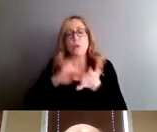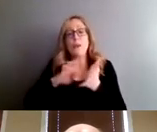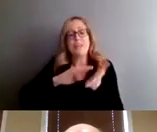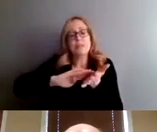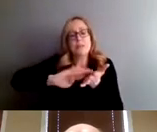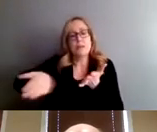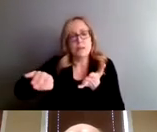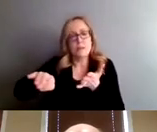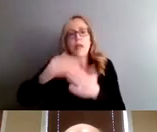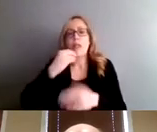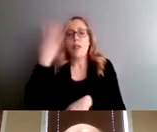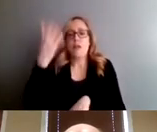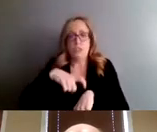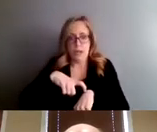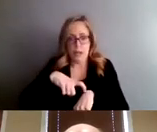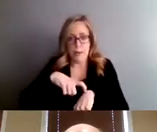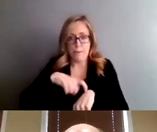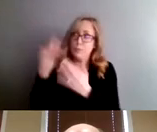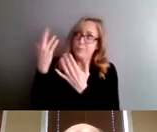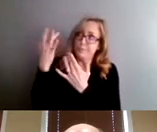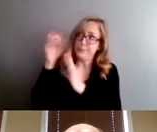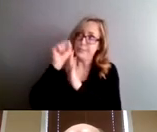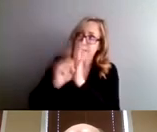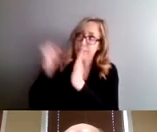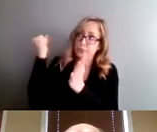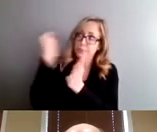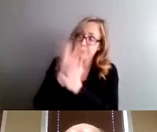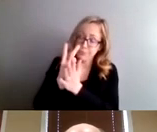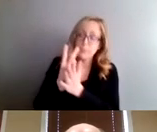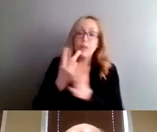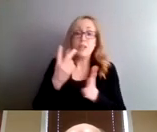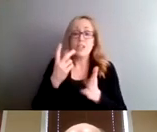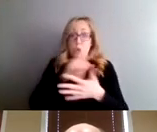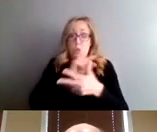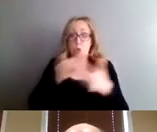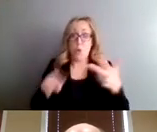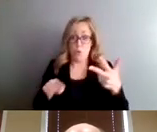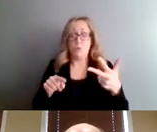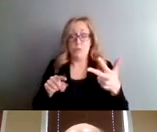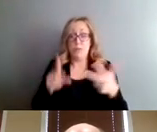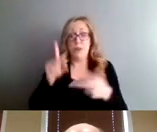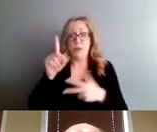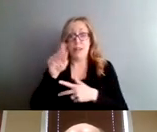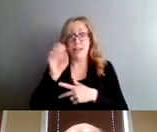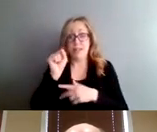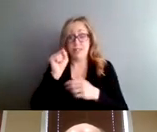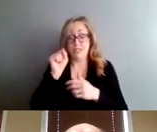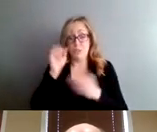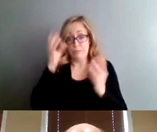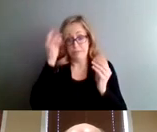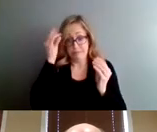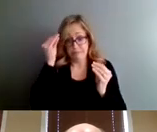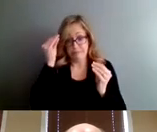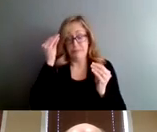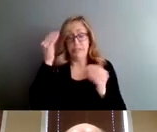await further guidance from the state. So those are the dates to keep in mind. We're really looking forward to